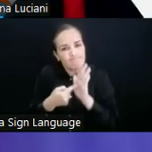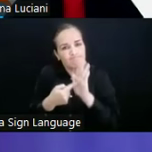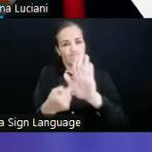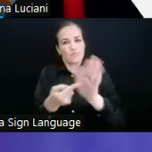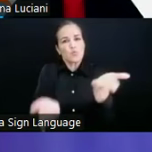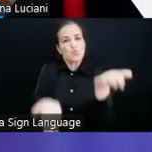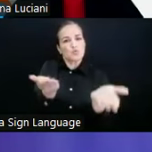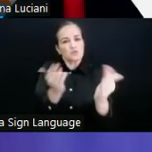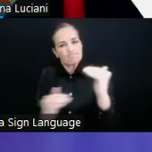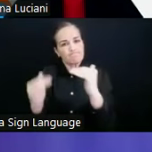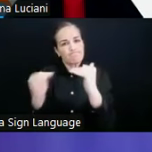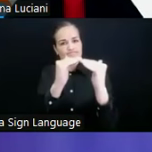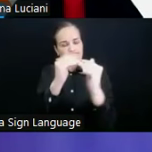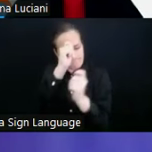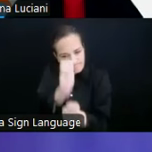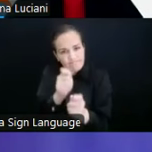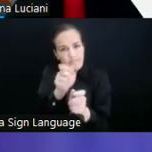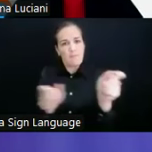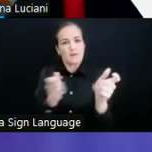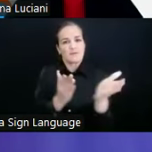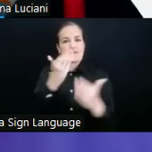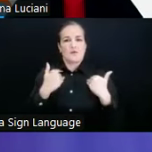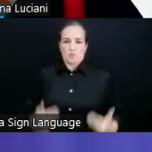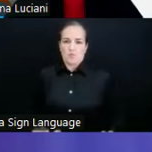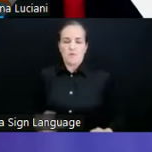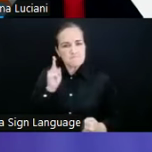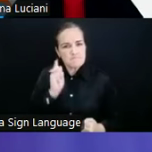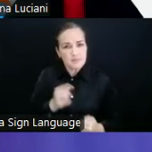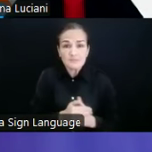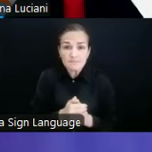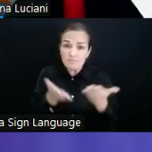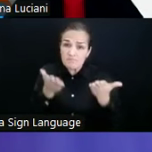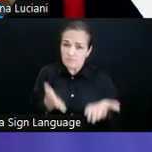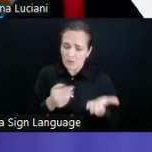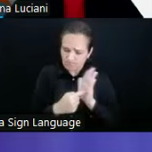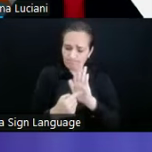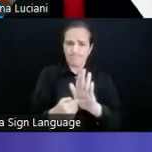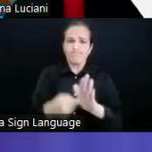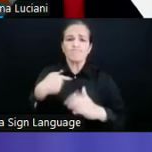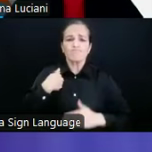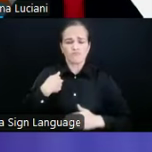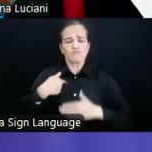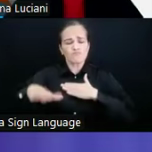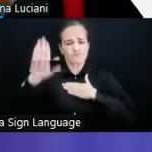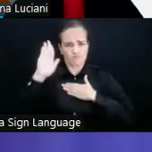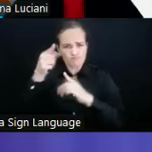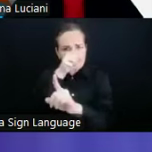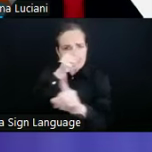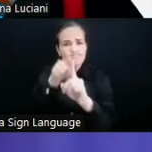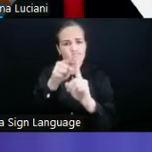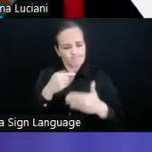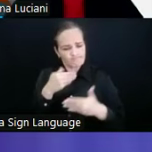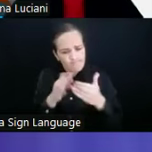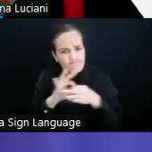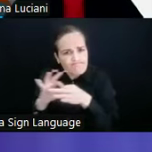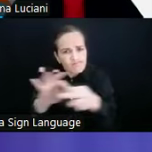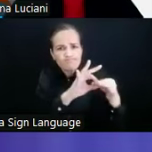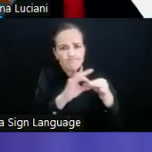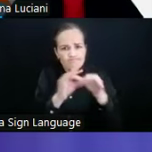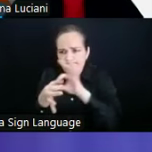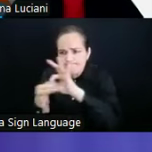standardization component, it's an expression of justice, dignity, and human rights. We renew our commitment